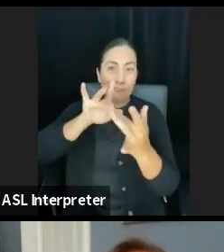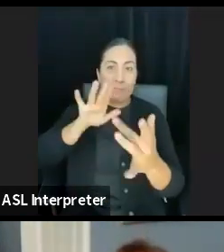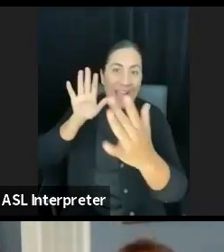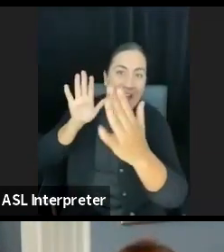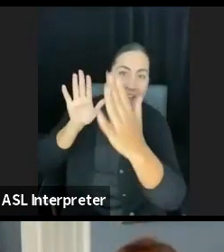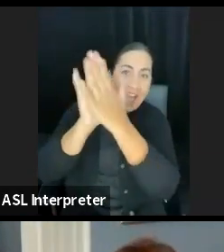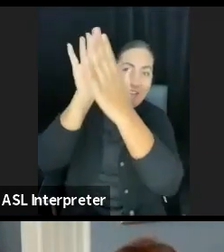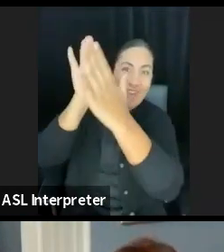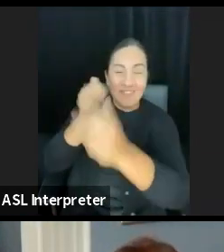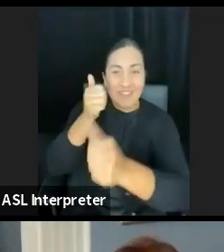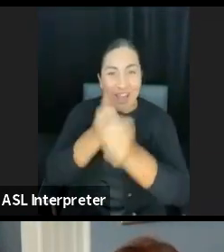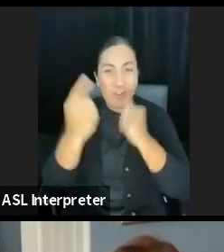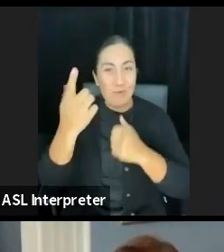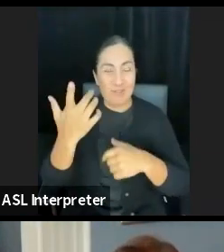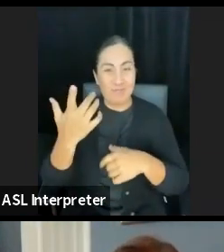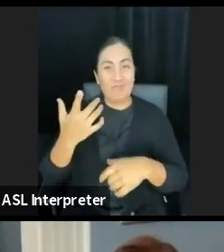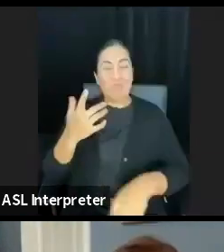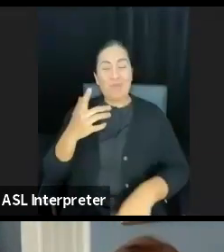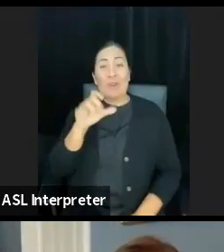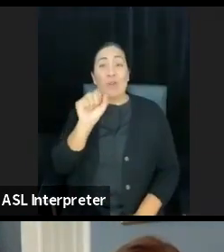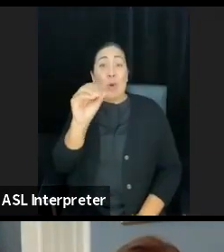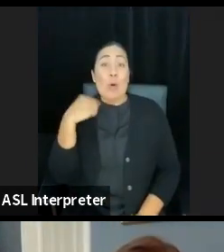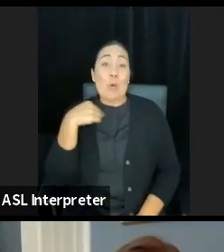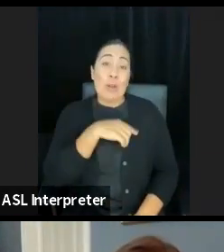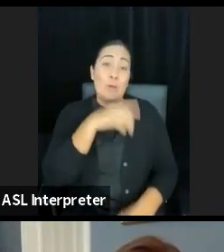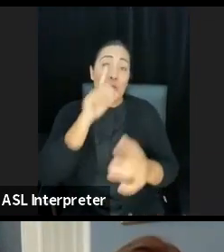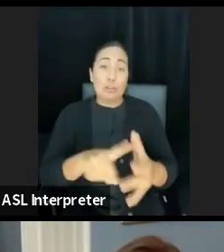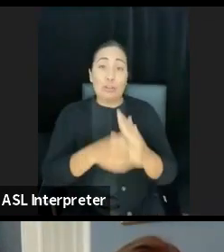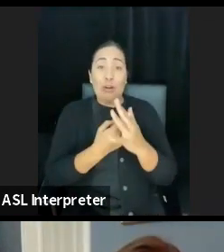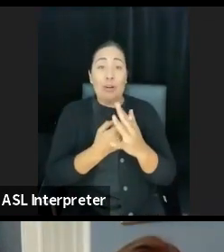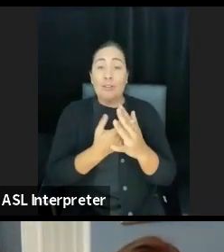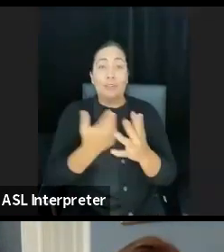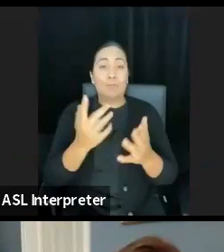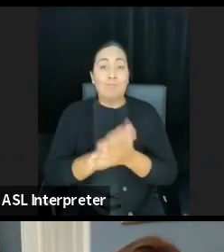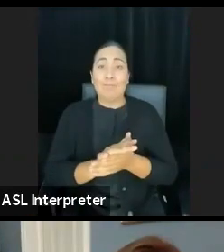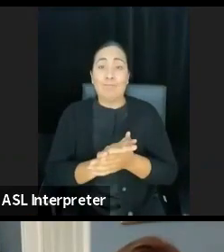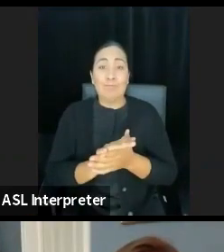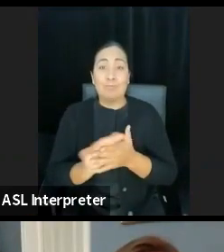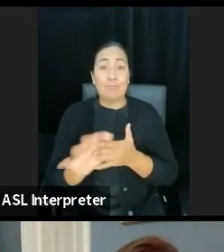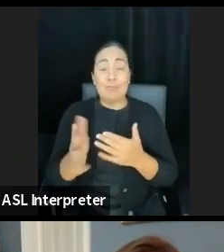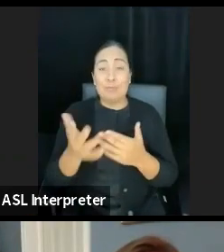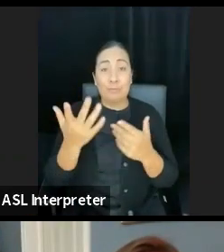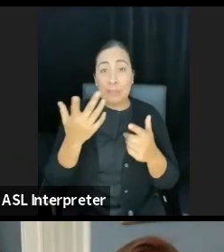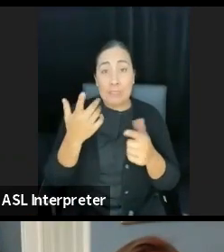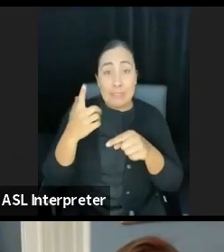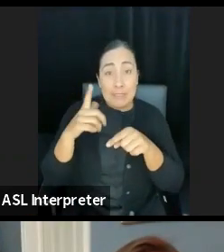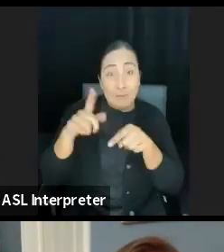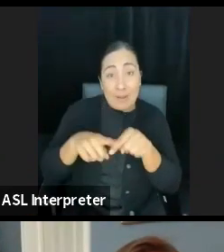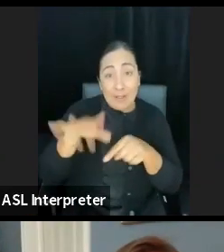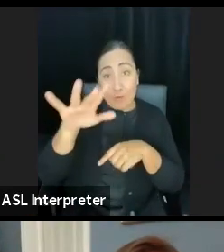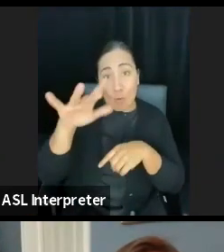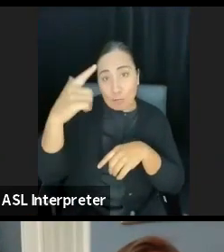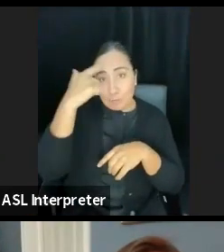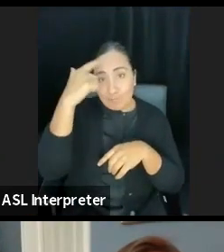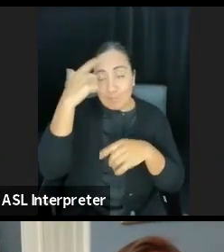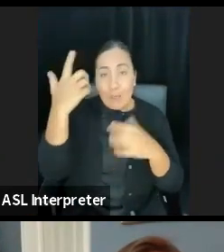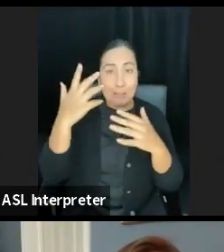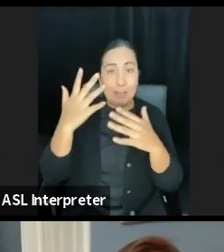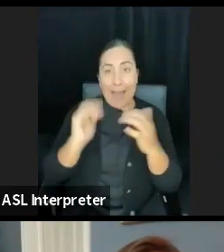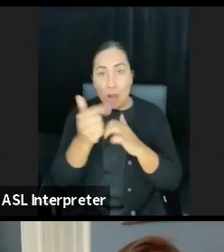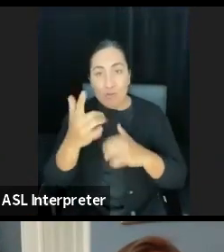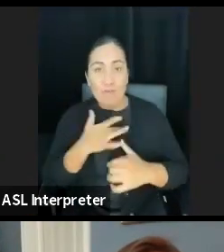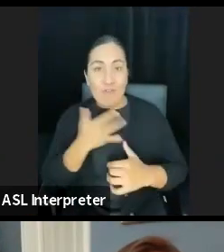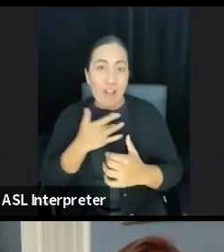all. We're going to start with just a softball one, but depending on your state of mind, depending on where you're at today, it could be